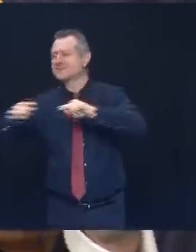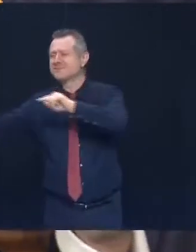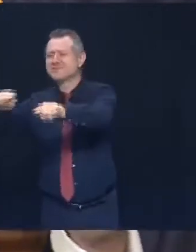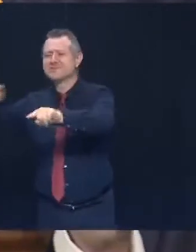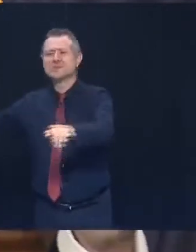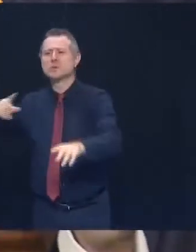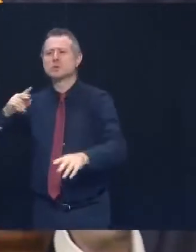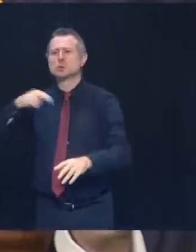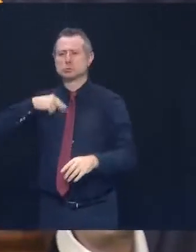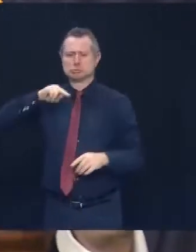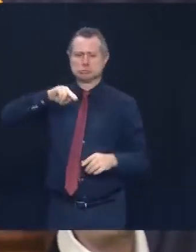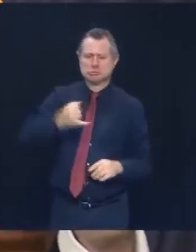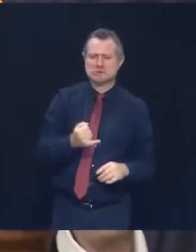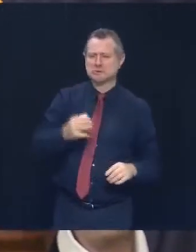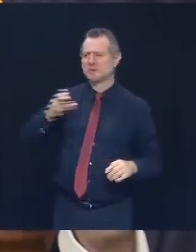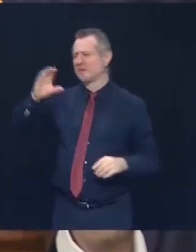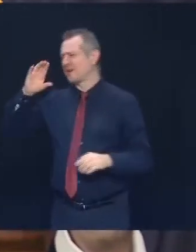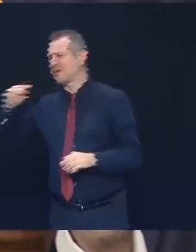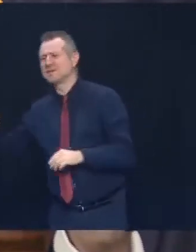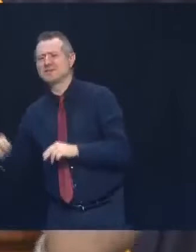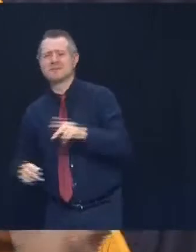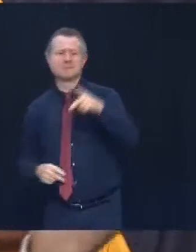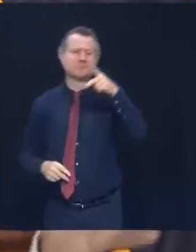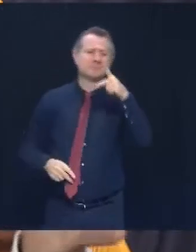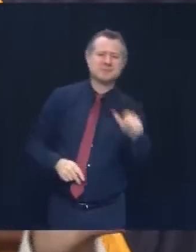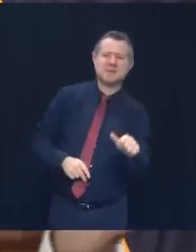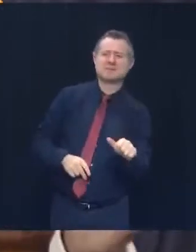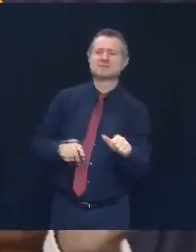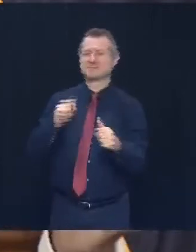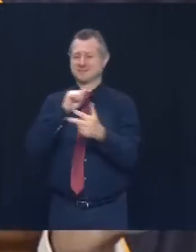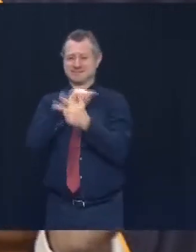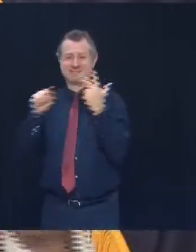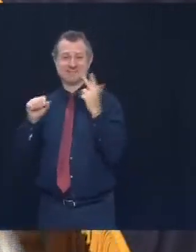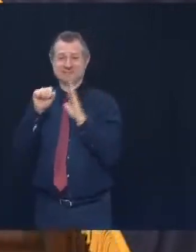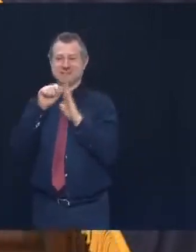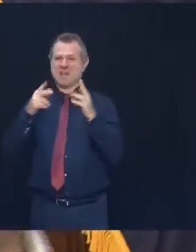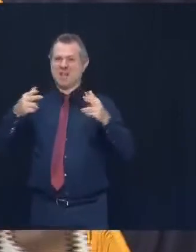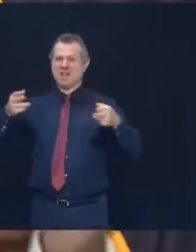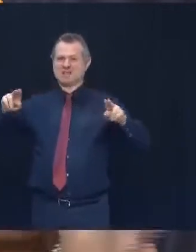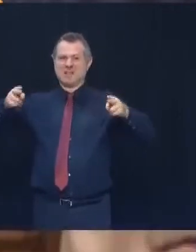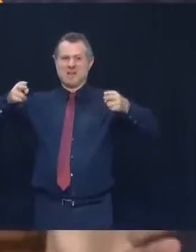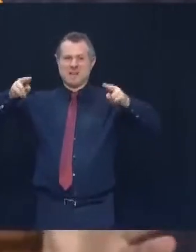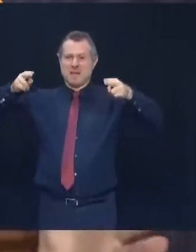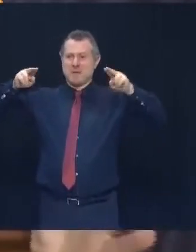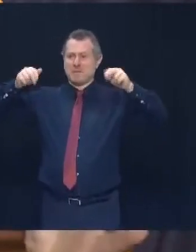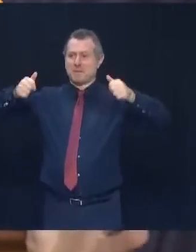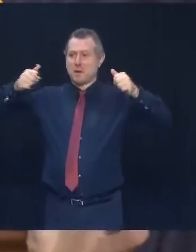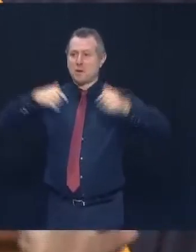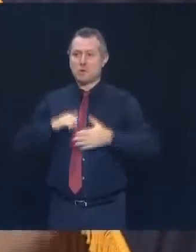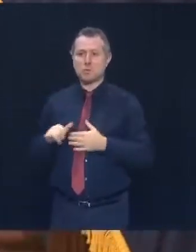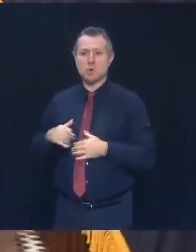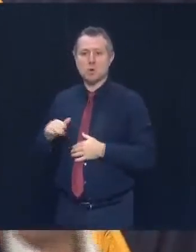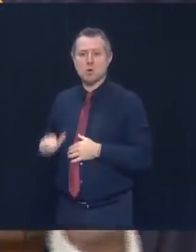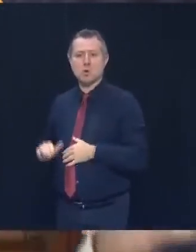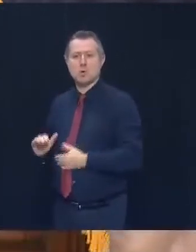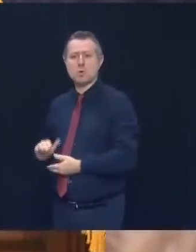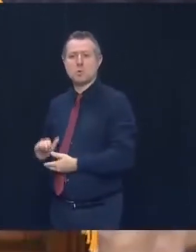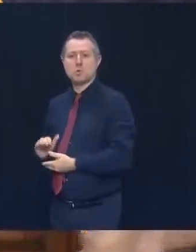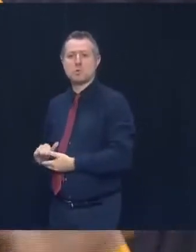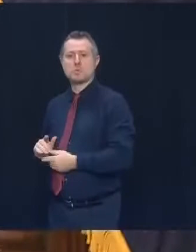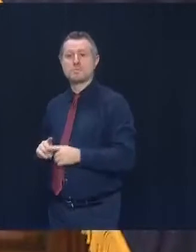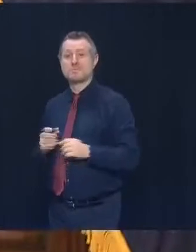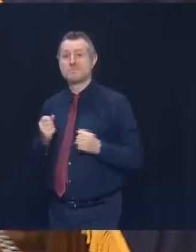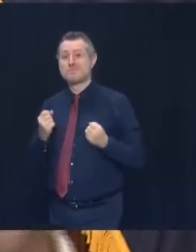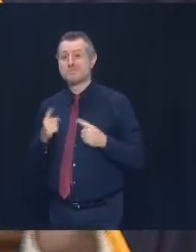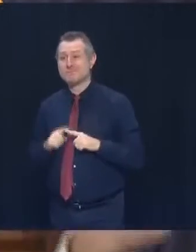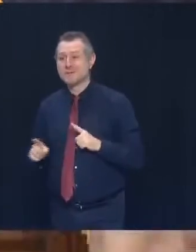Connecticut, Pennsylvania around us who are all higher. We are a factor of the world and the